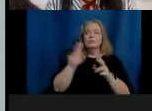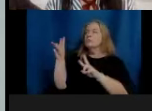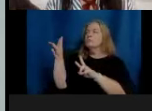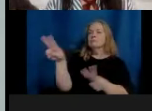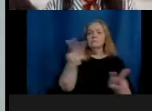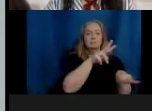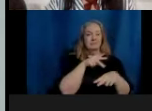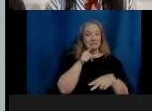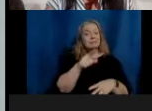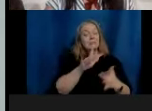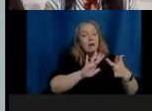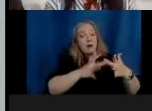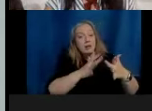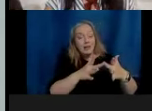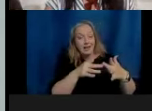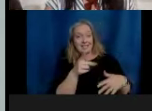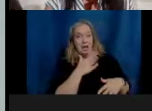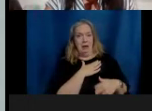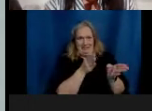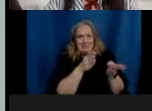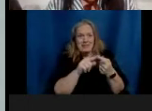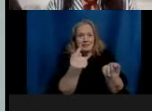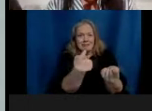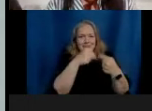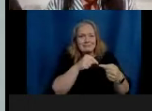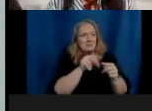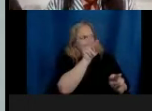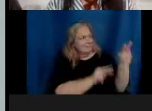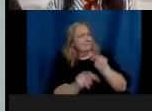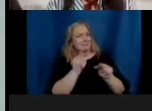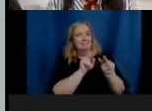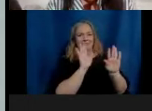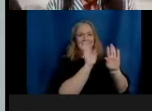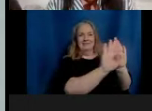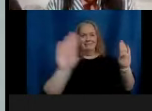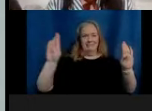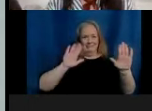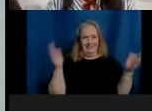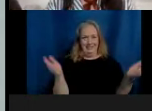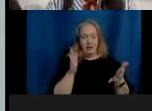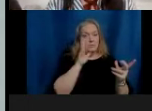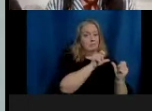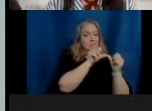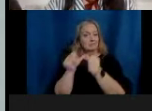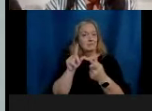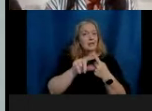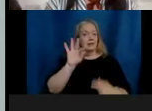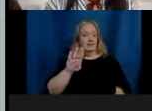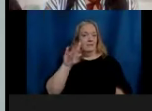I invite you to plan a visit to the gallery. The exhibit will be here until February